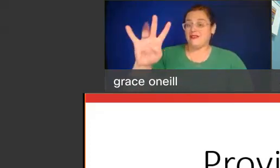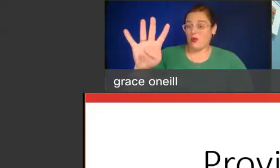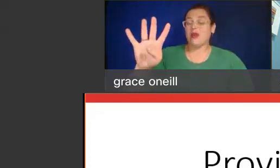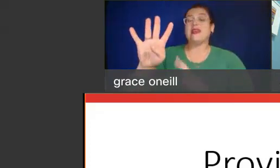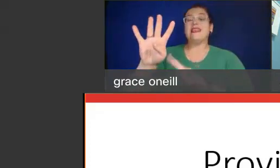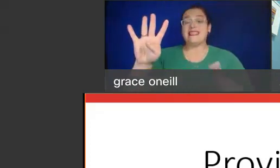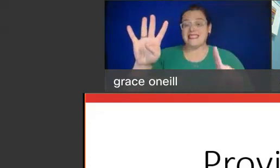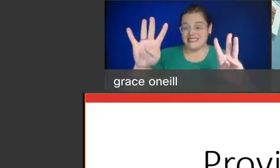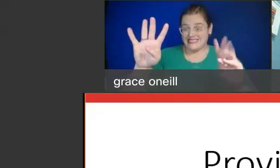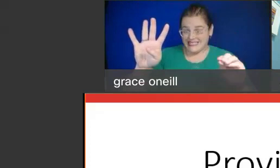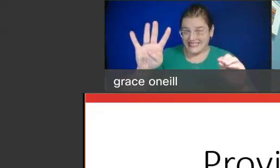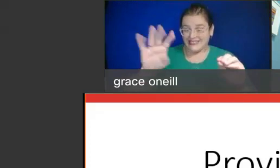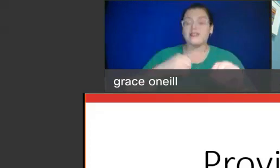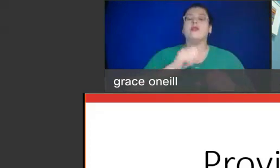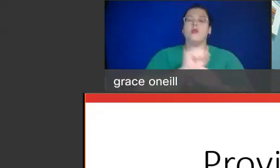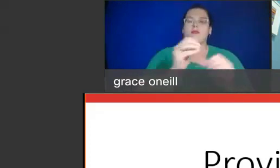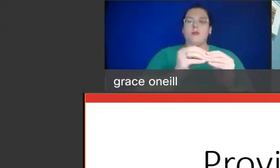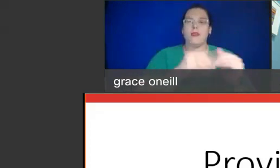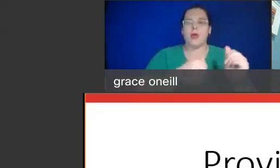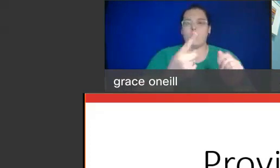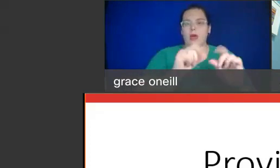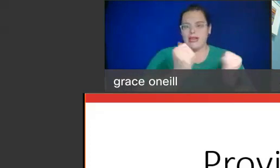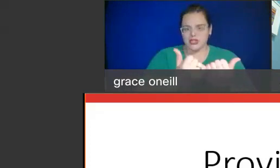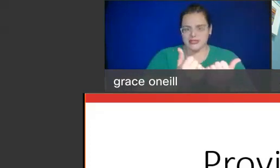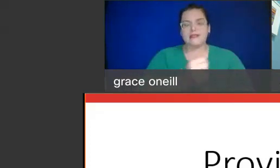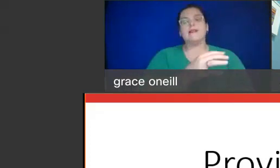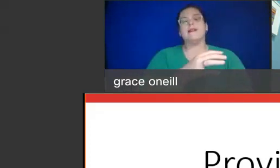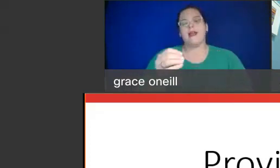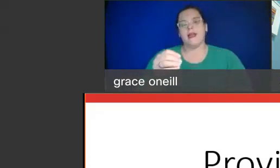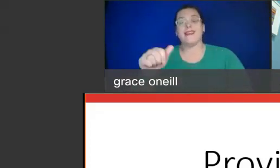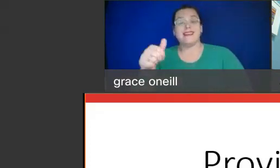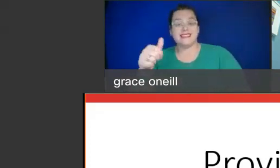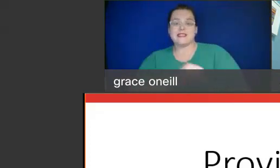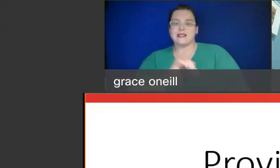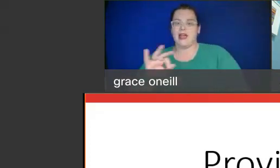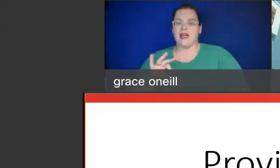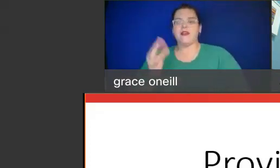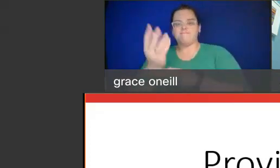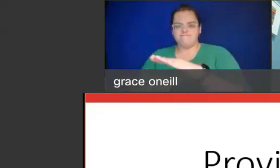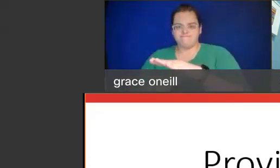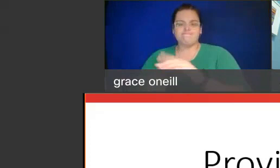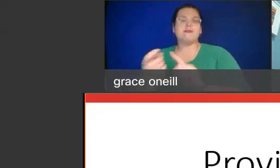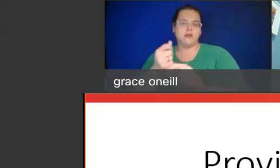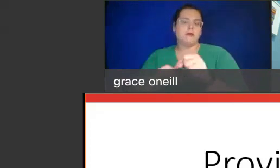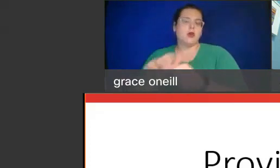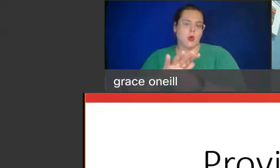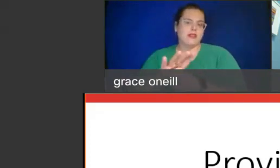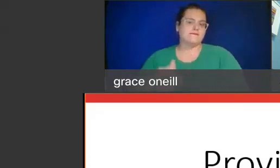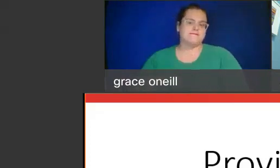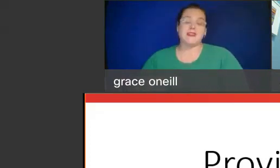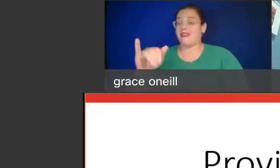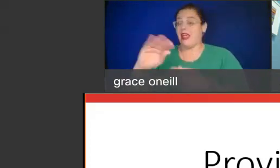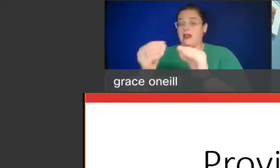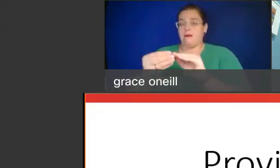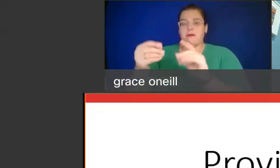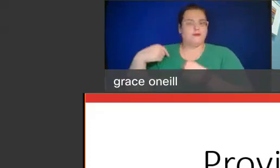1 provider agency, and we have had 10 staff die of COVID. That number has not changed for quite